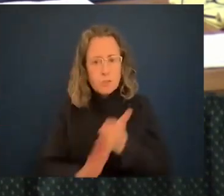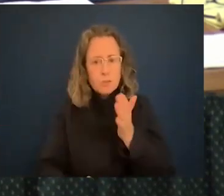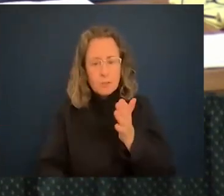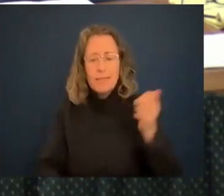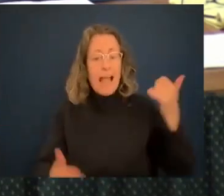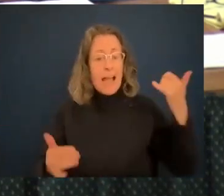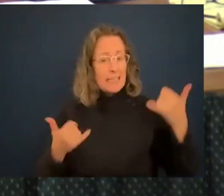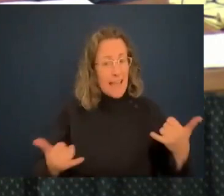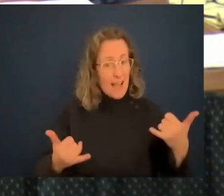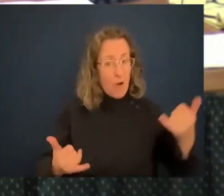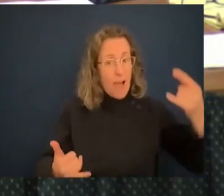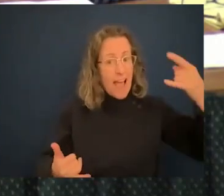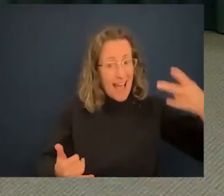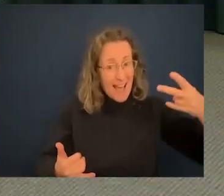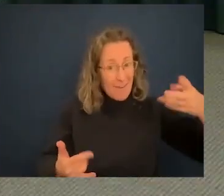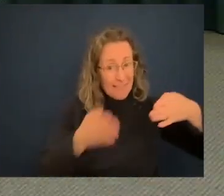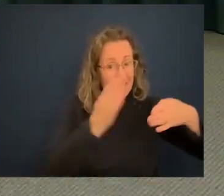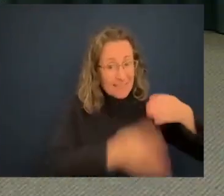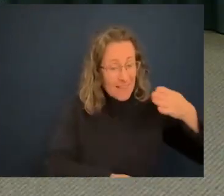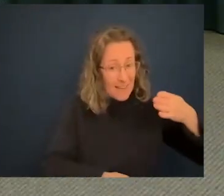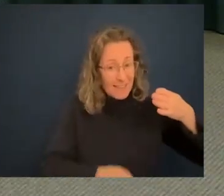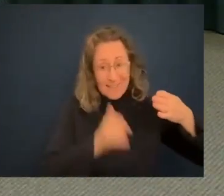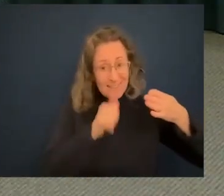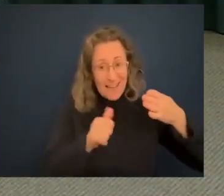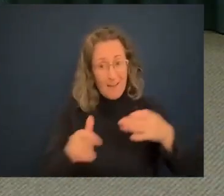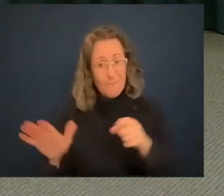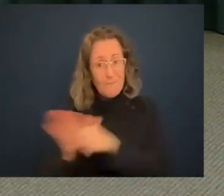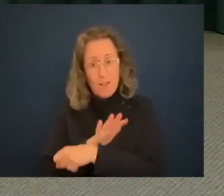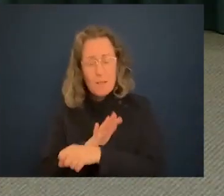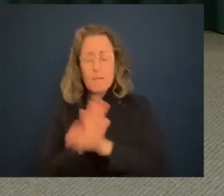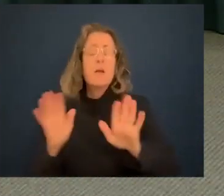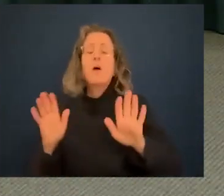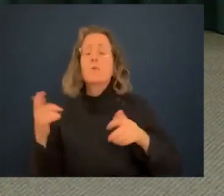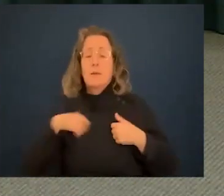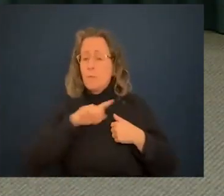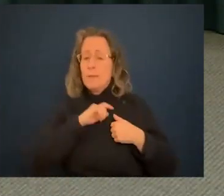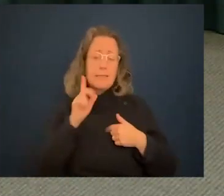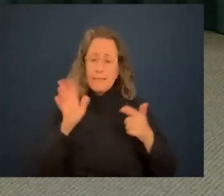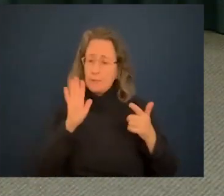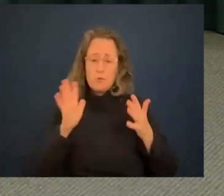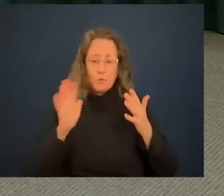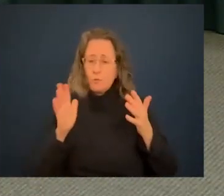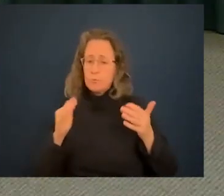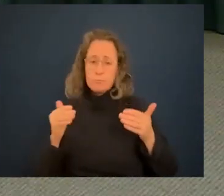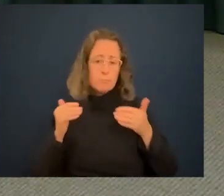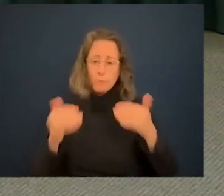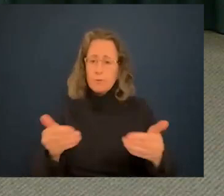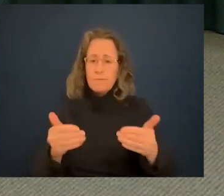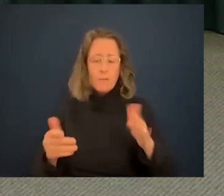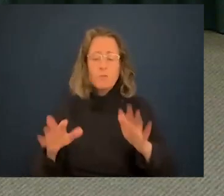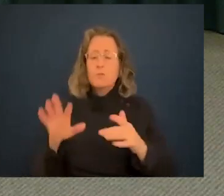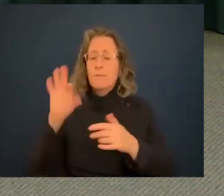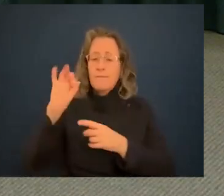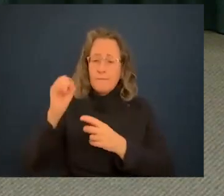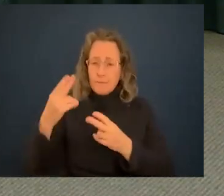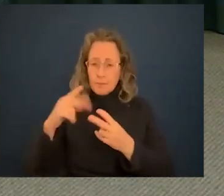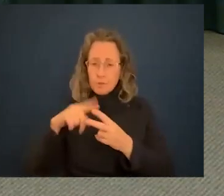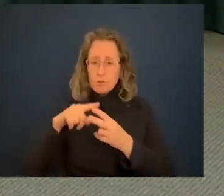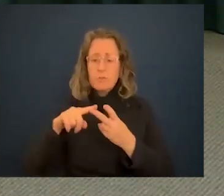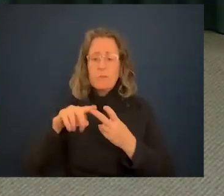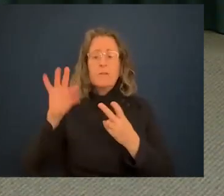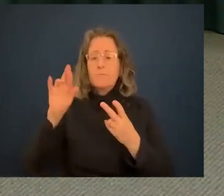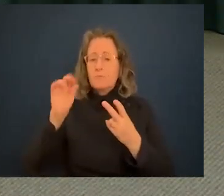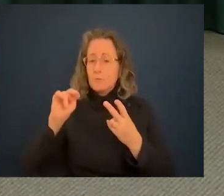for two years all right I I really we need to move on from this discussion so I'm going to hear from fish and I'm going to hear from Friends